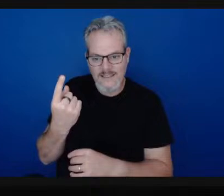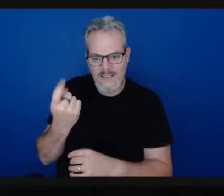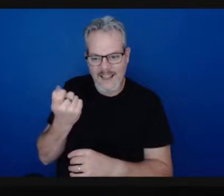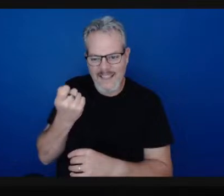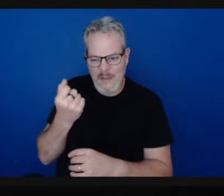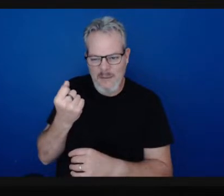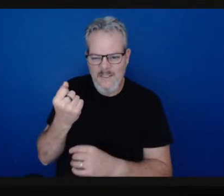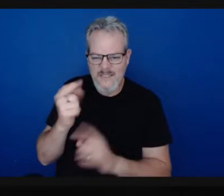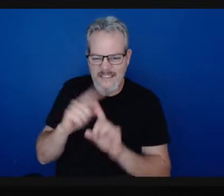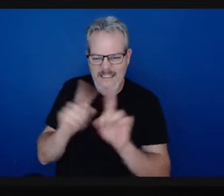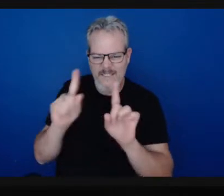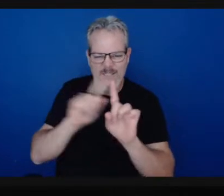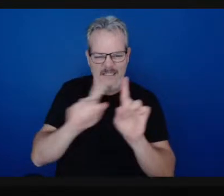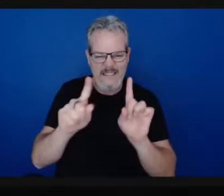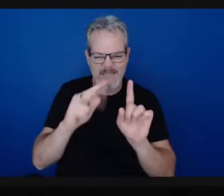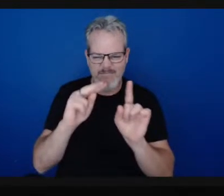volcano.